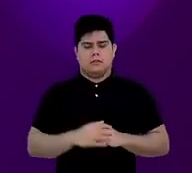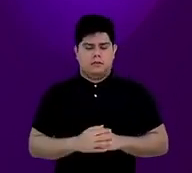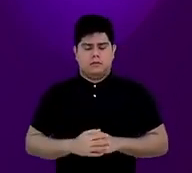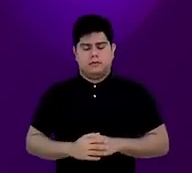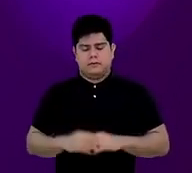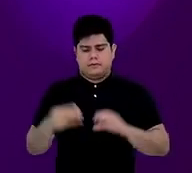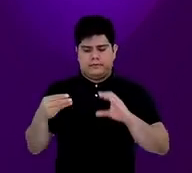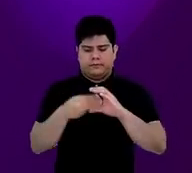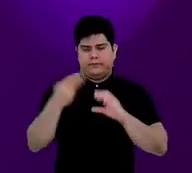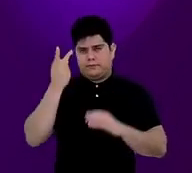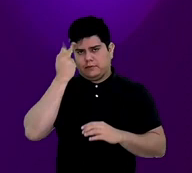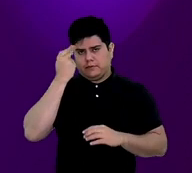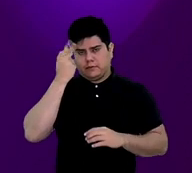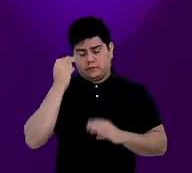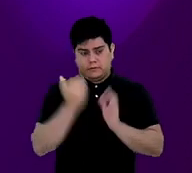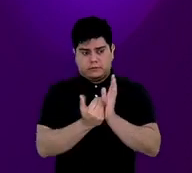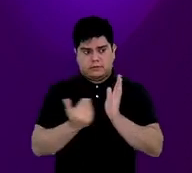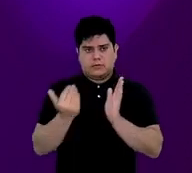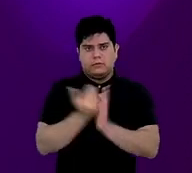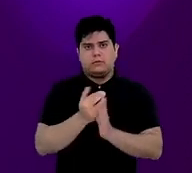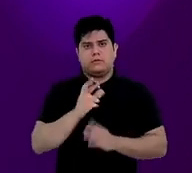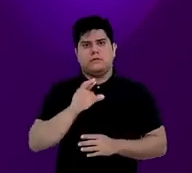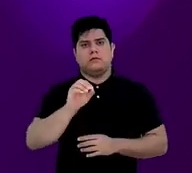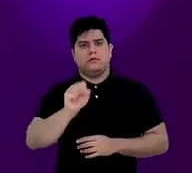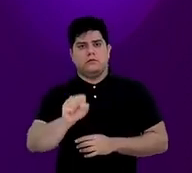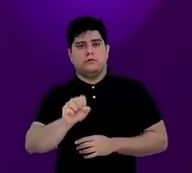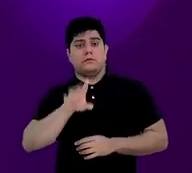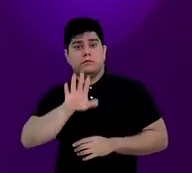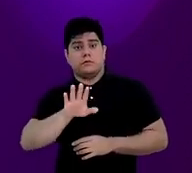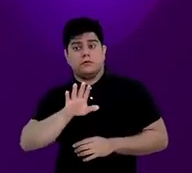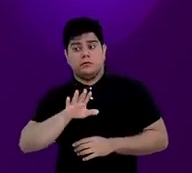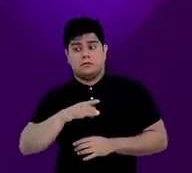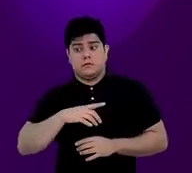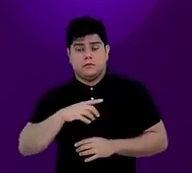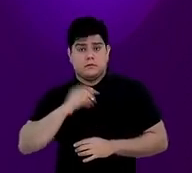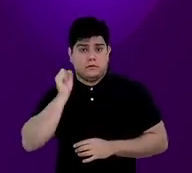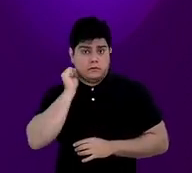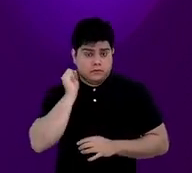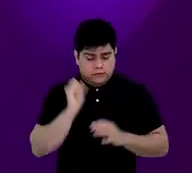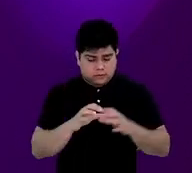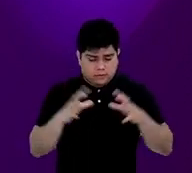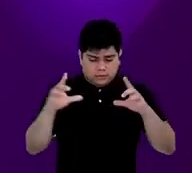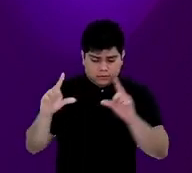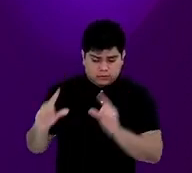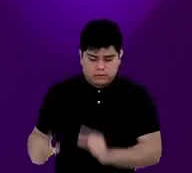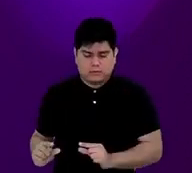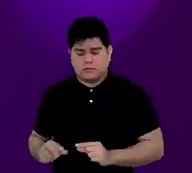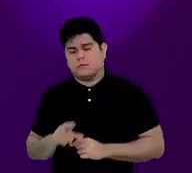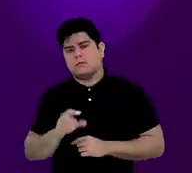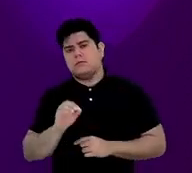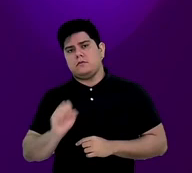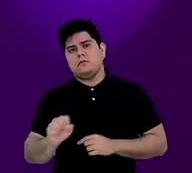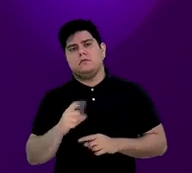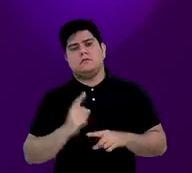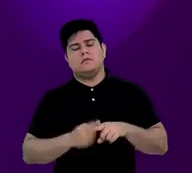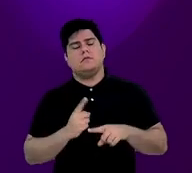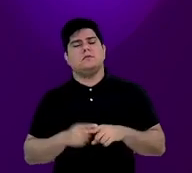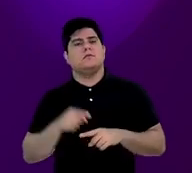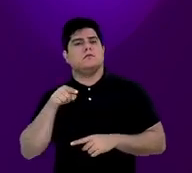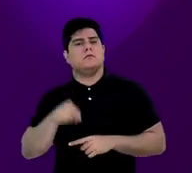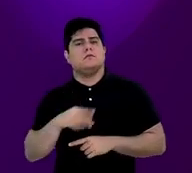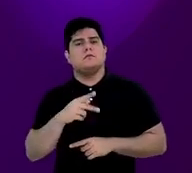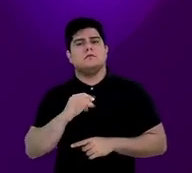under oxidative stress, you reduce ROS because the mitochondrial membrane potential